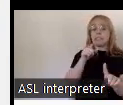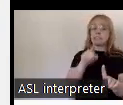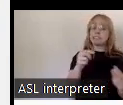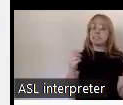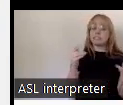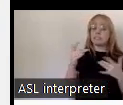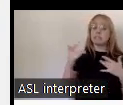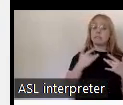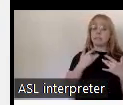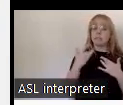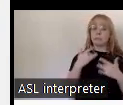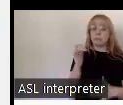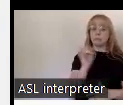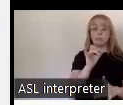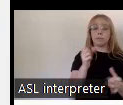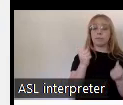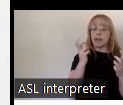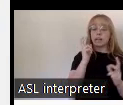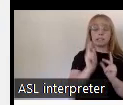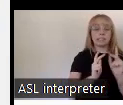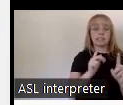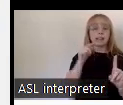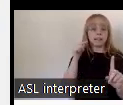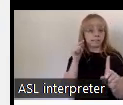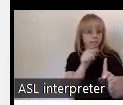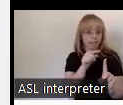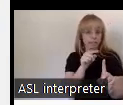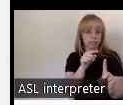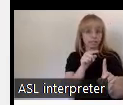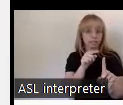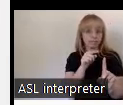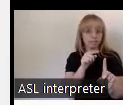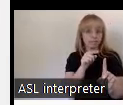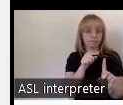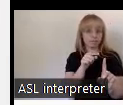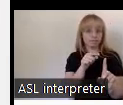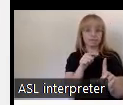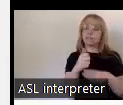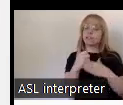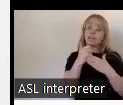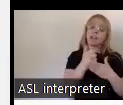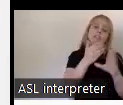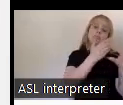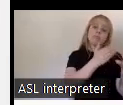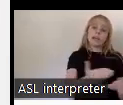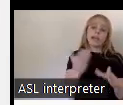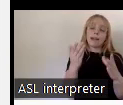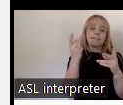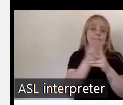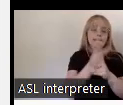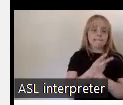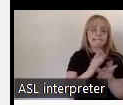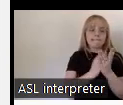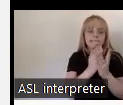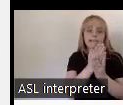huge concern for folks. And this is a way of helping people plan through that, work through that, to try